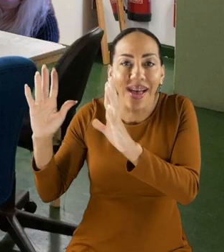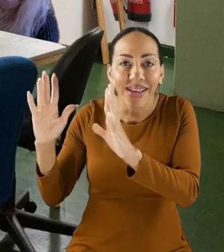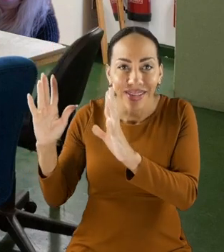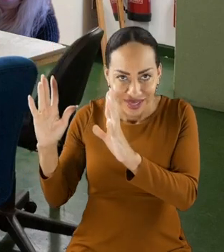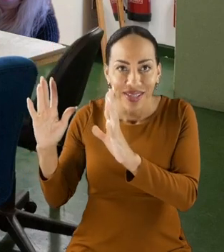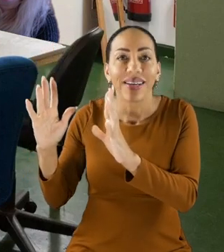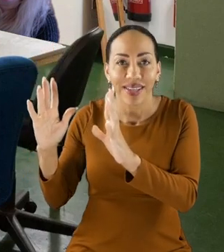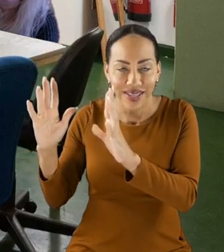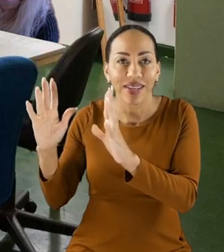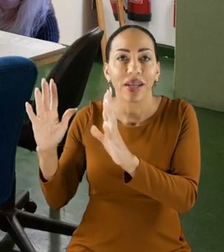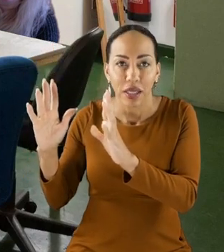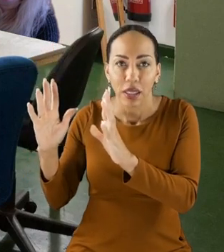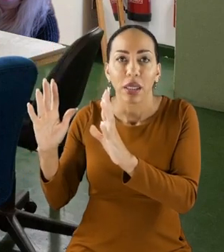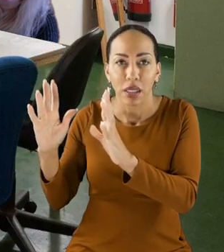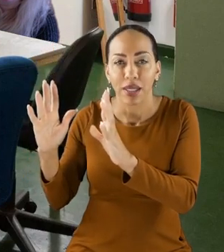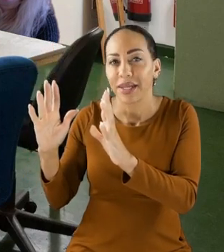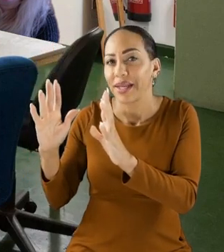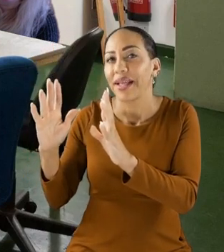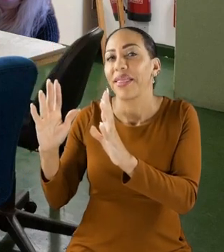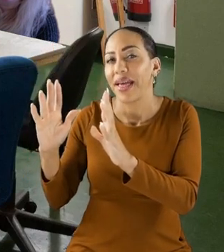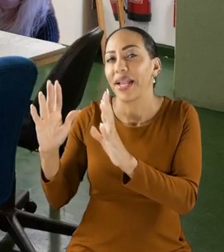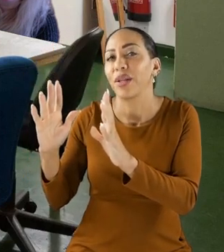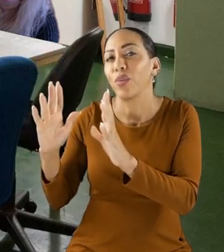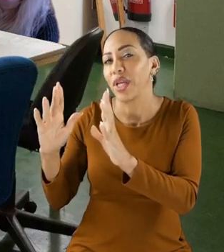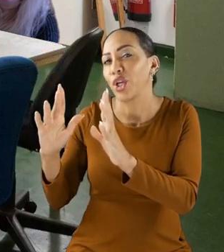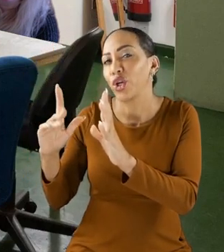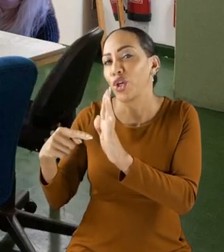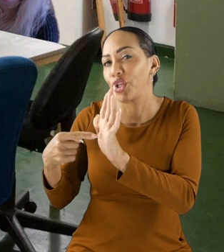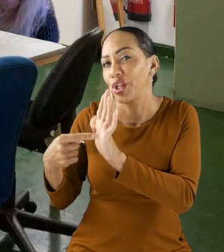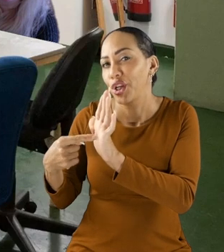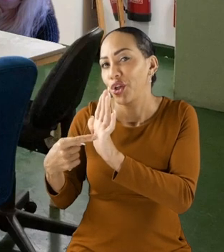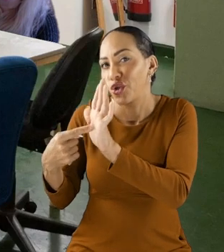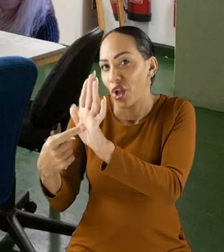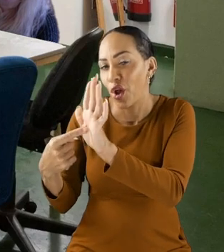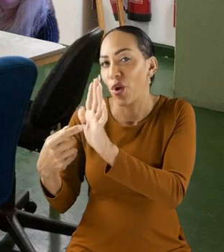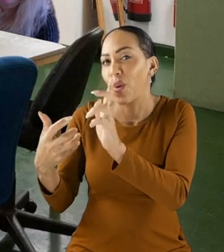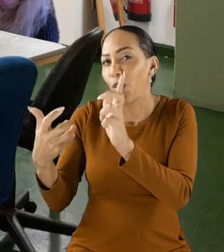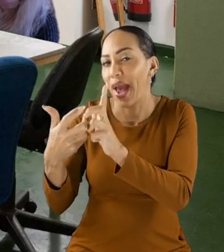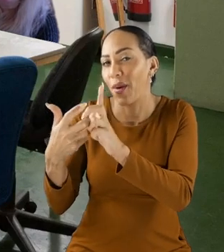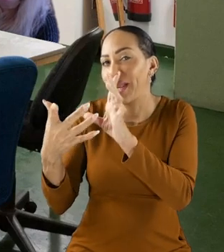that way by projecting a lot of the things that the work is exploring.